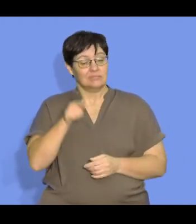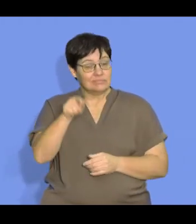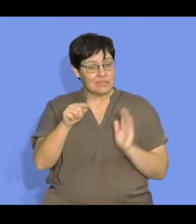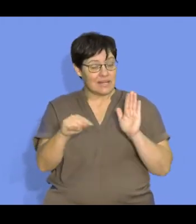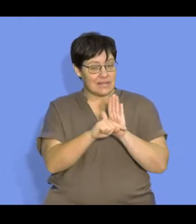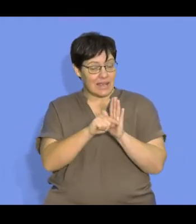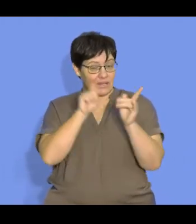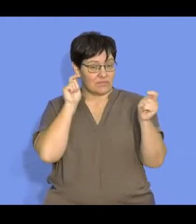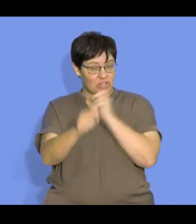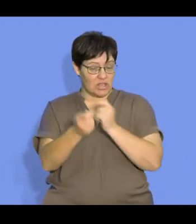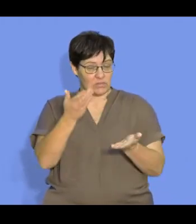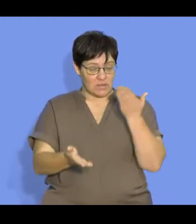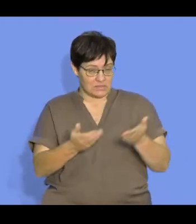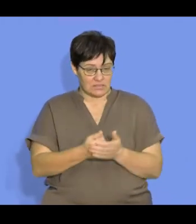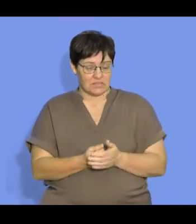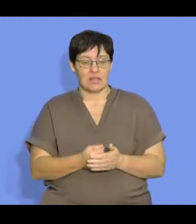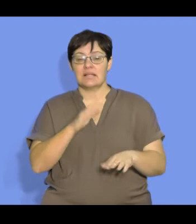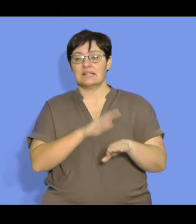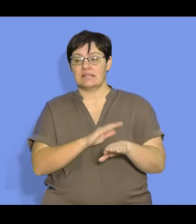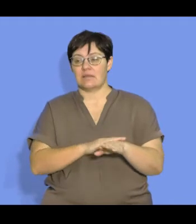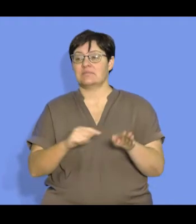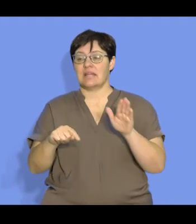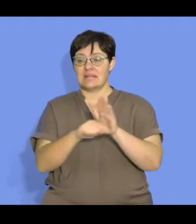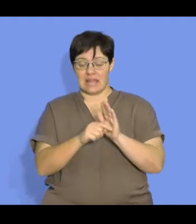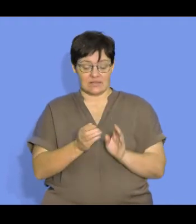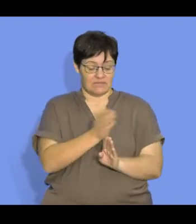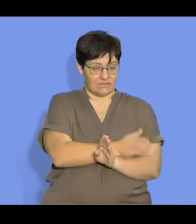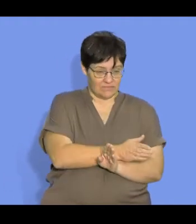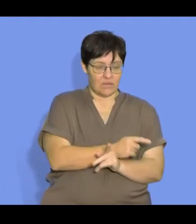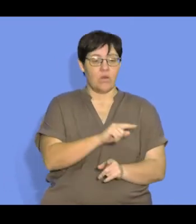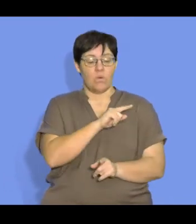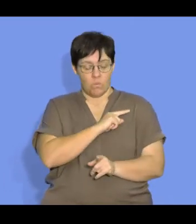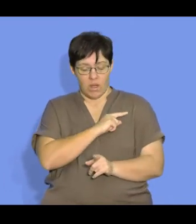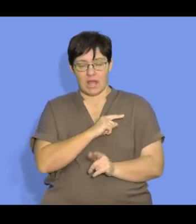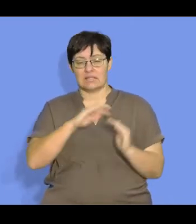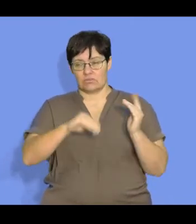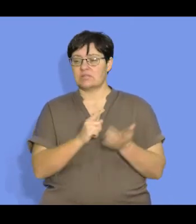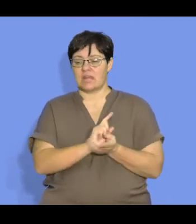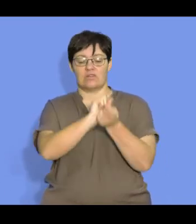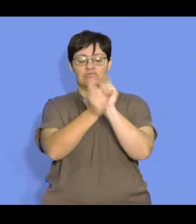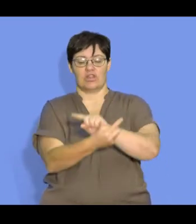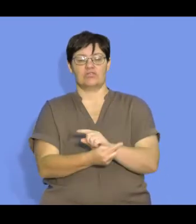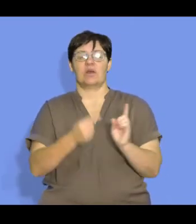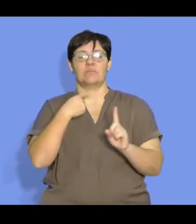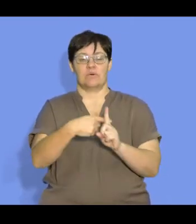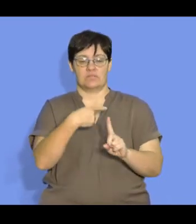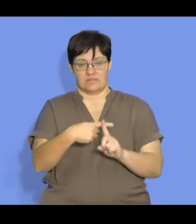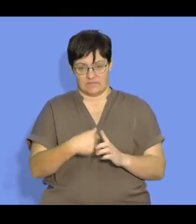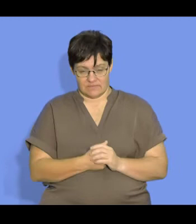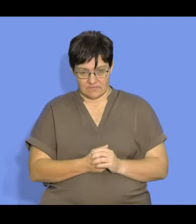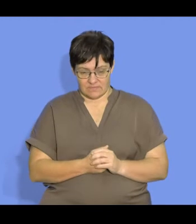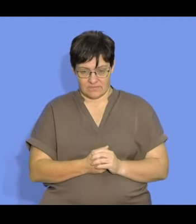that negative change in mass times the negative in front because of the decrease will then lead to